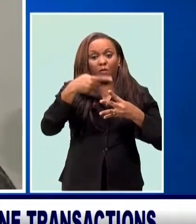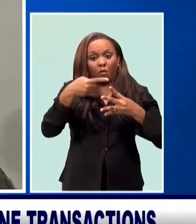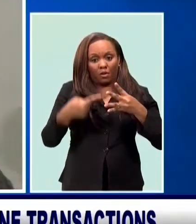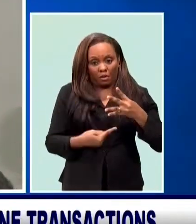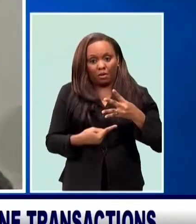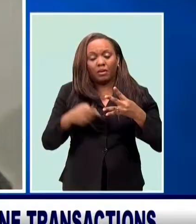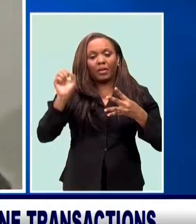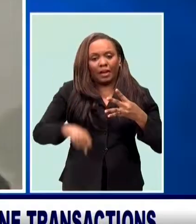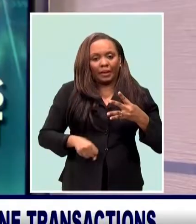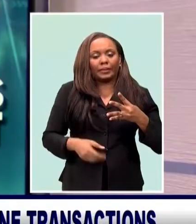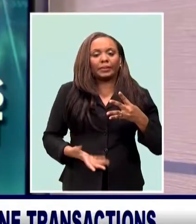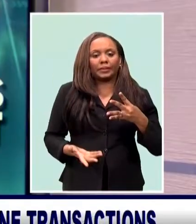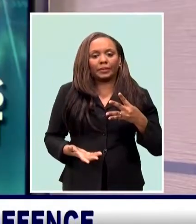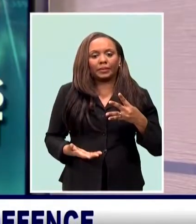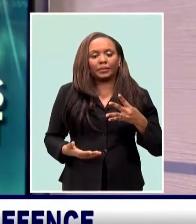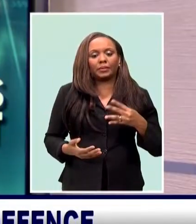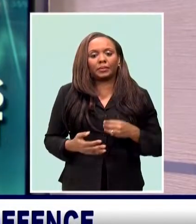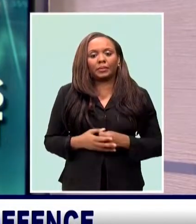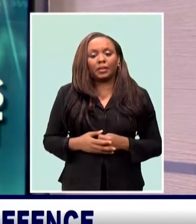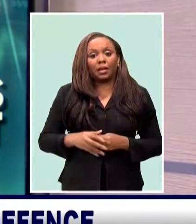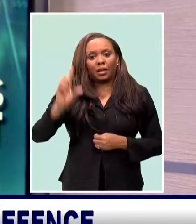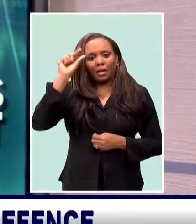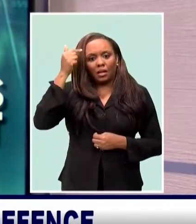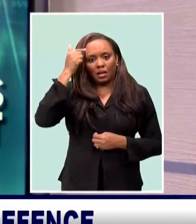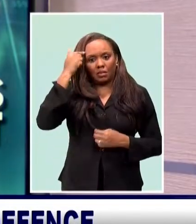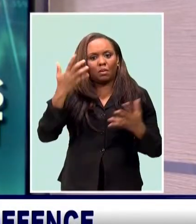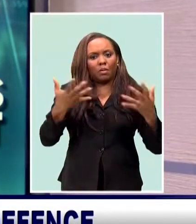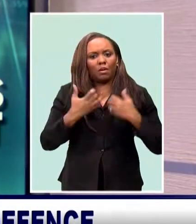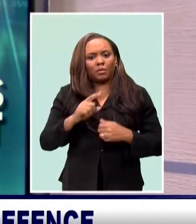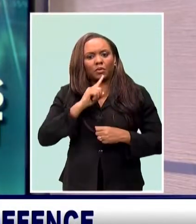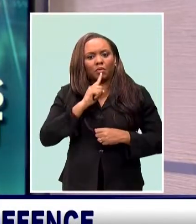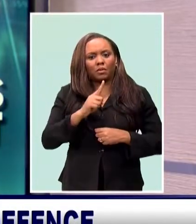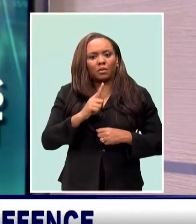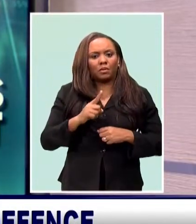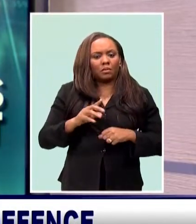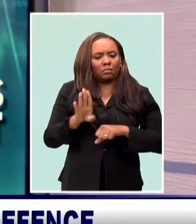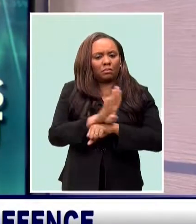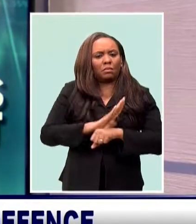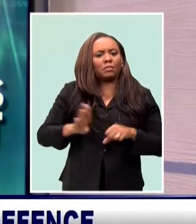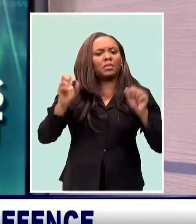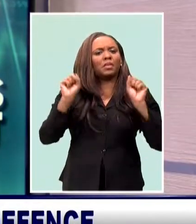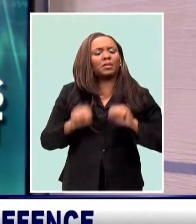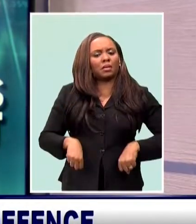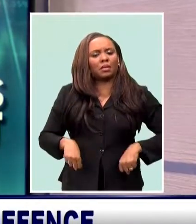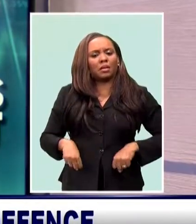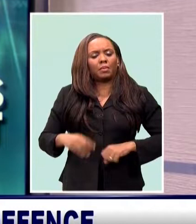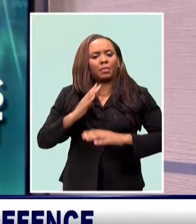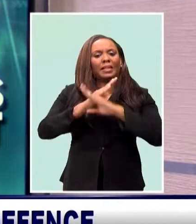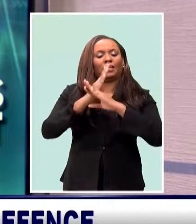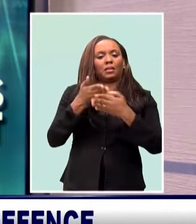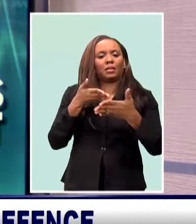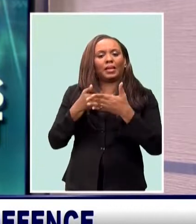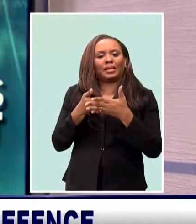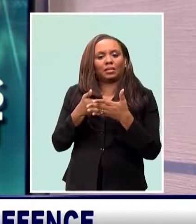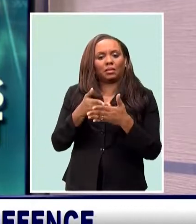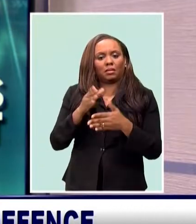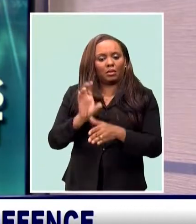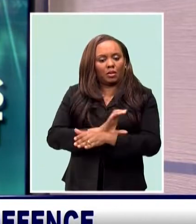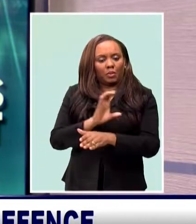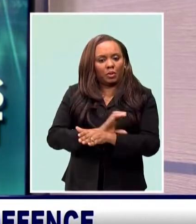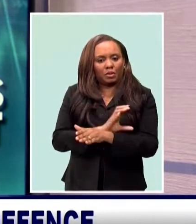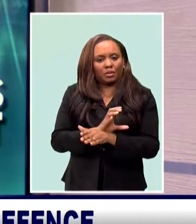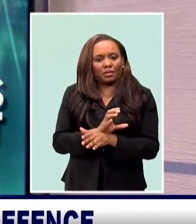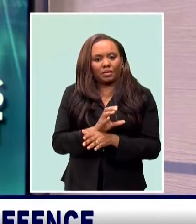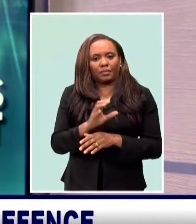or vice versa. Well, government is taking steps to ensure Barbados can withstand cyber attacks. Minister of